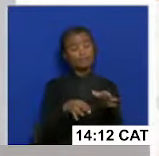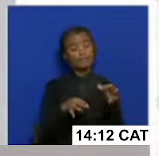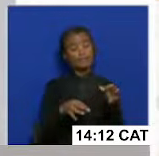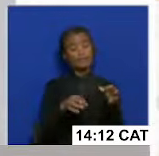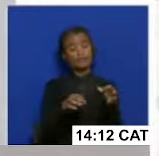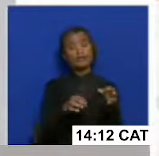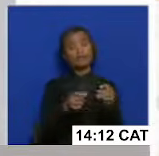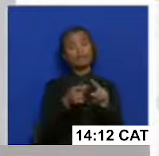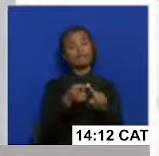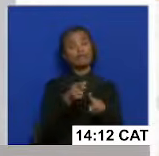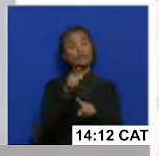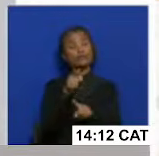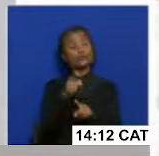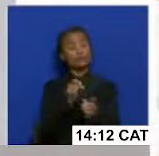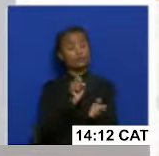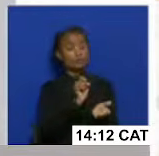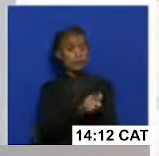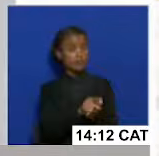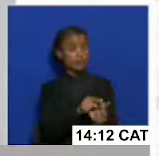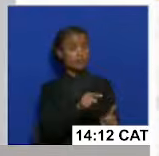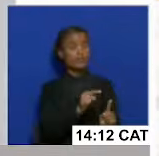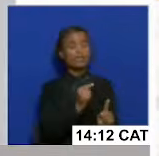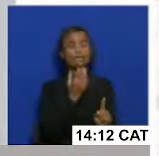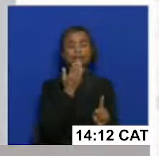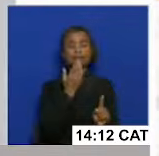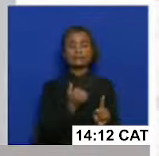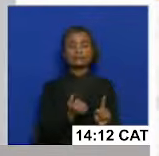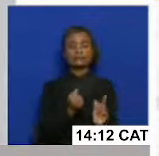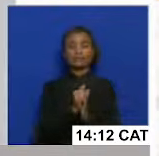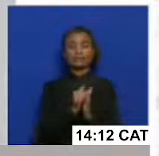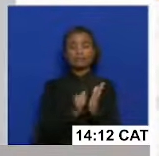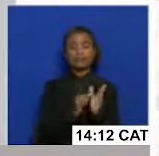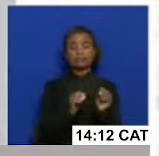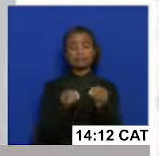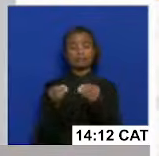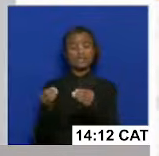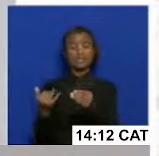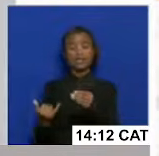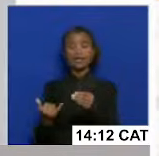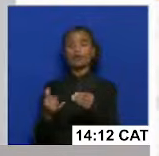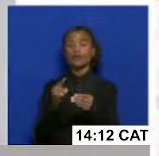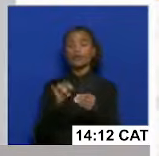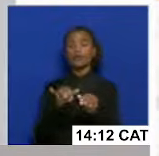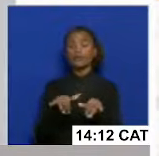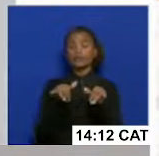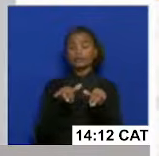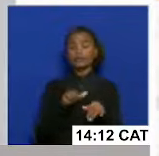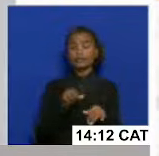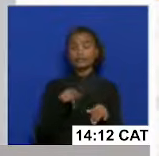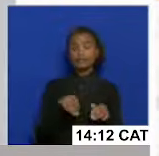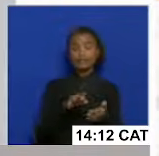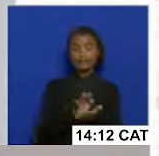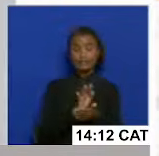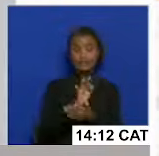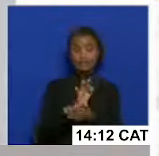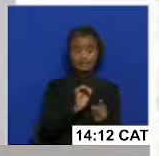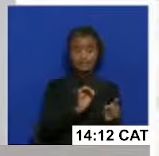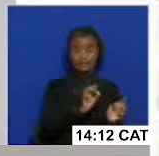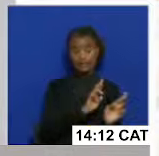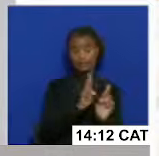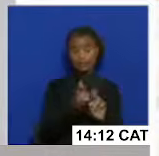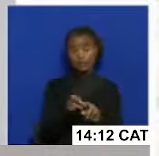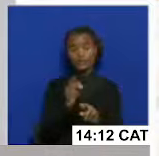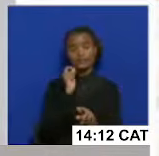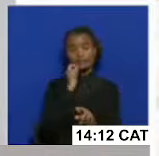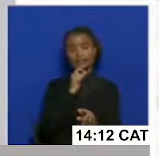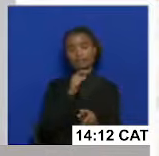where you say, please don't give now the statement till you get SAP 13. And she responds to say, I have to hand in the statement at